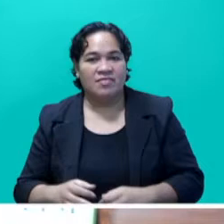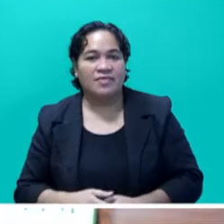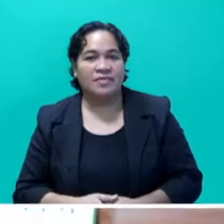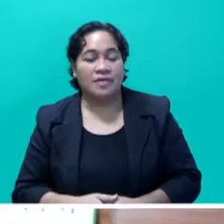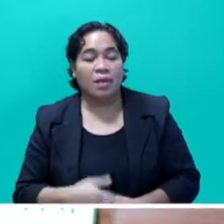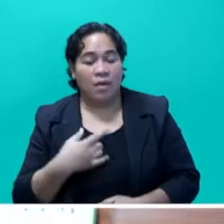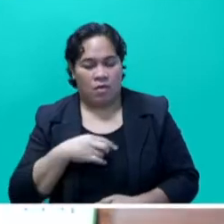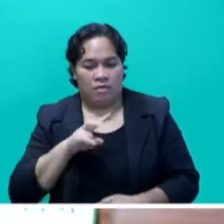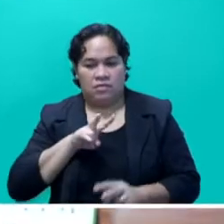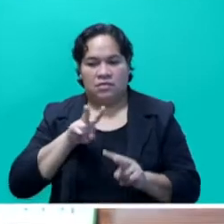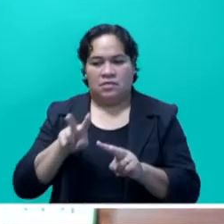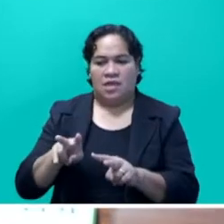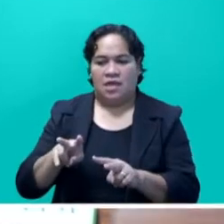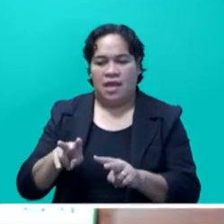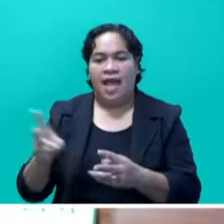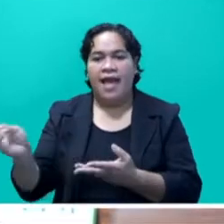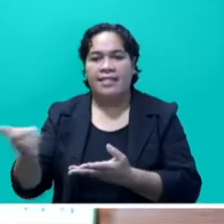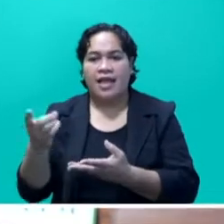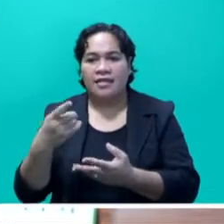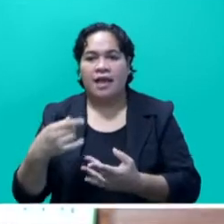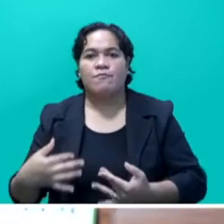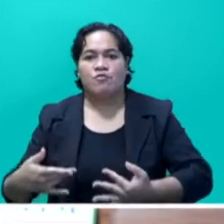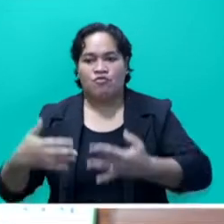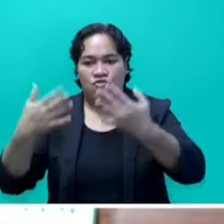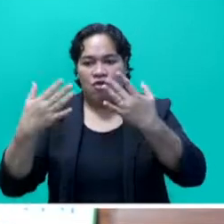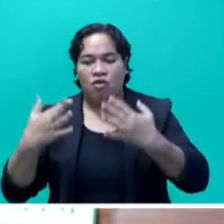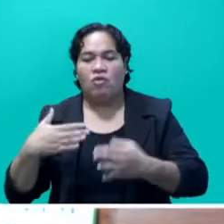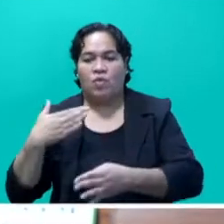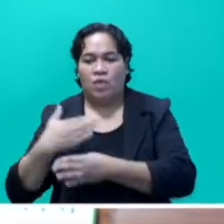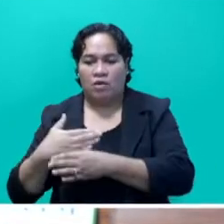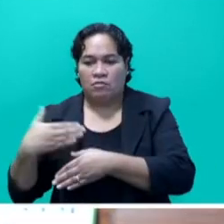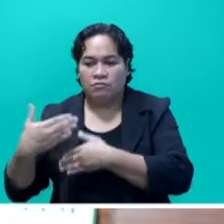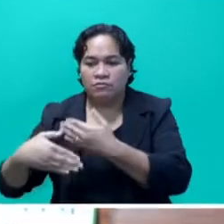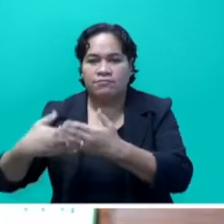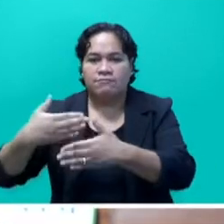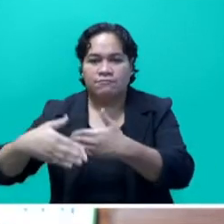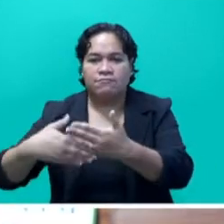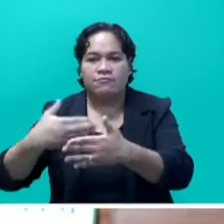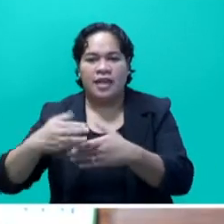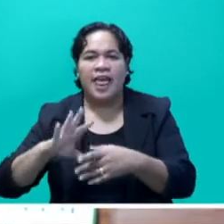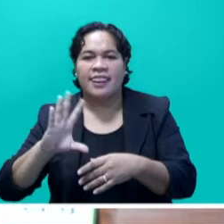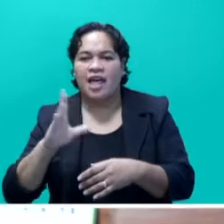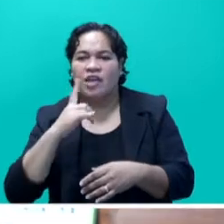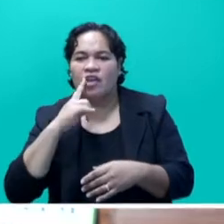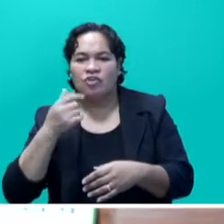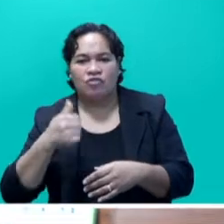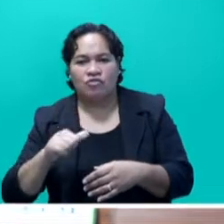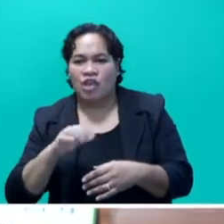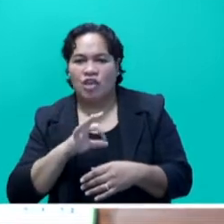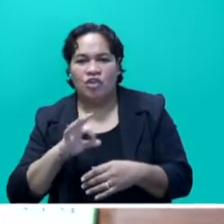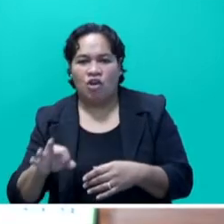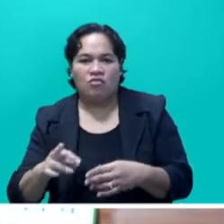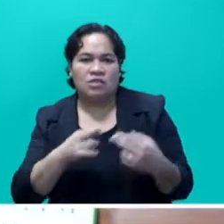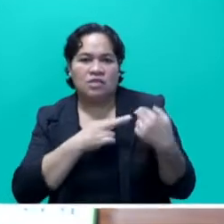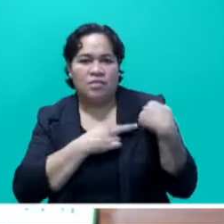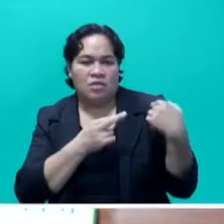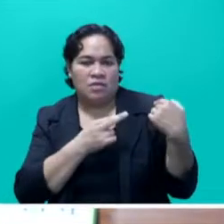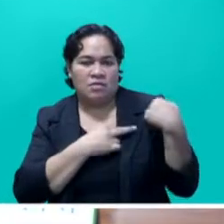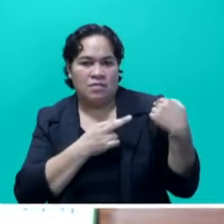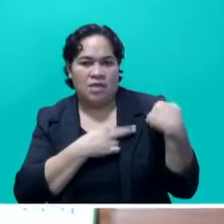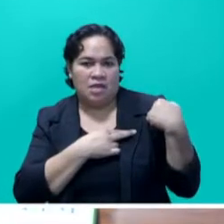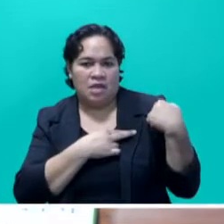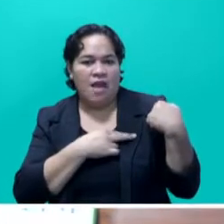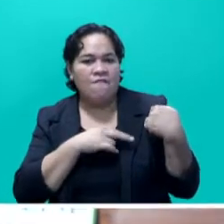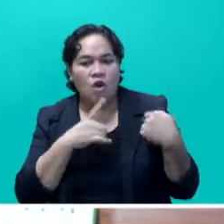have seen that Data Bureau operated through a disclaimer. They used a disclaimer. They were not taking responsibility for